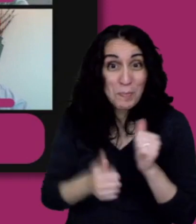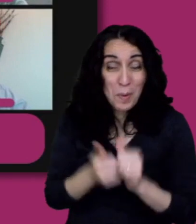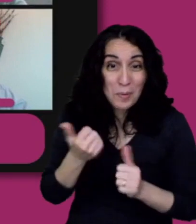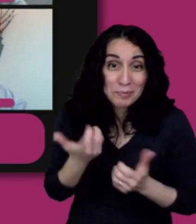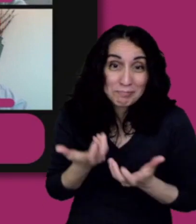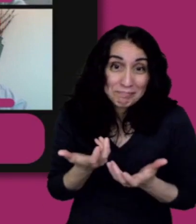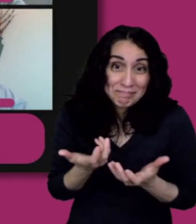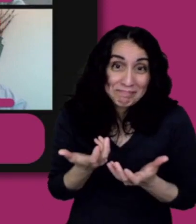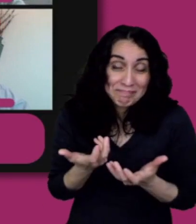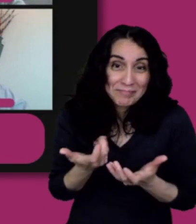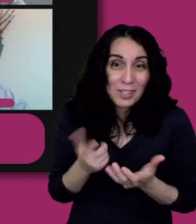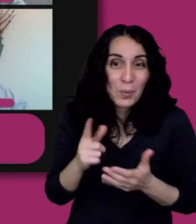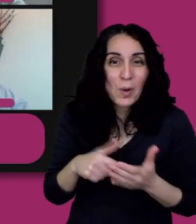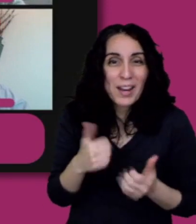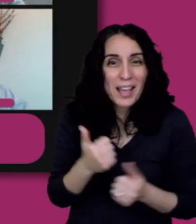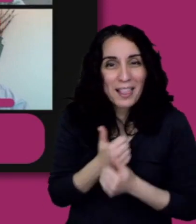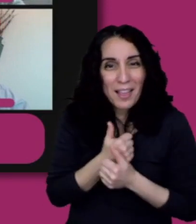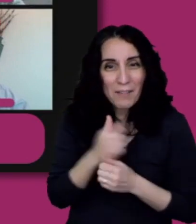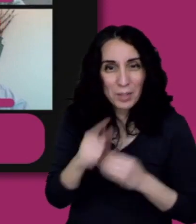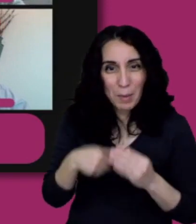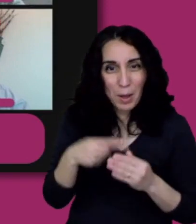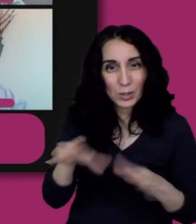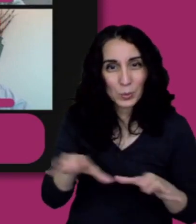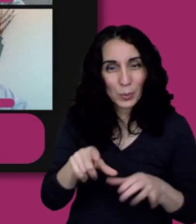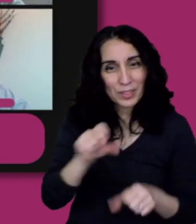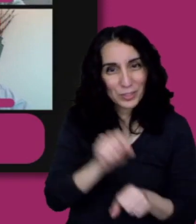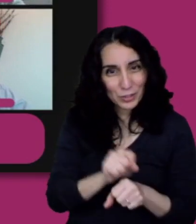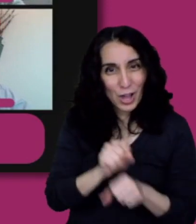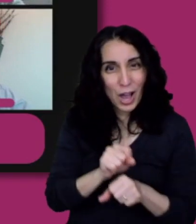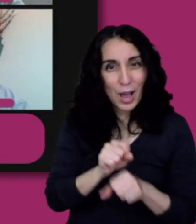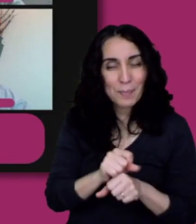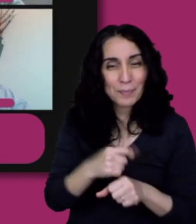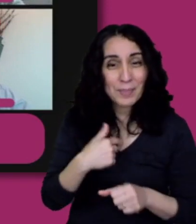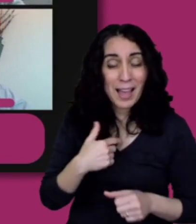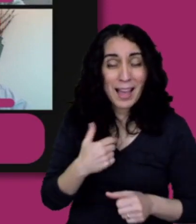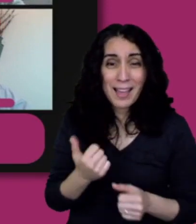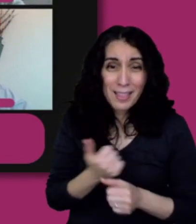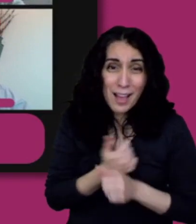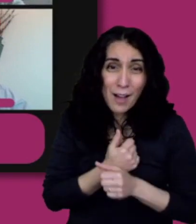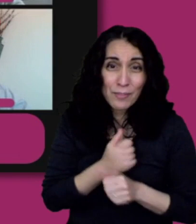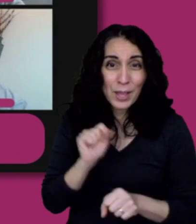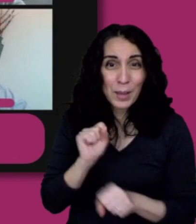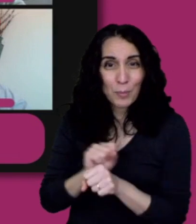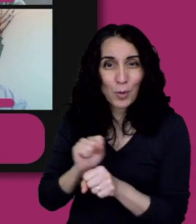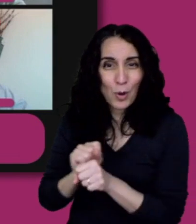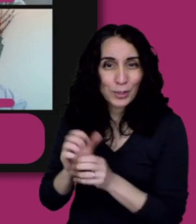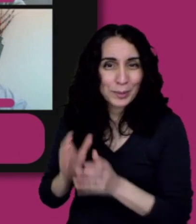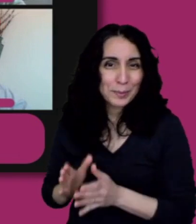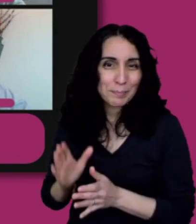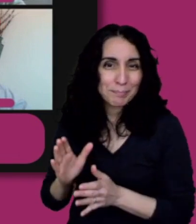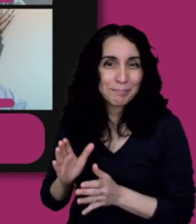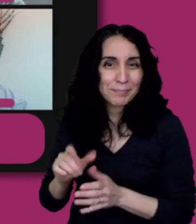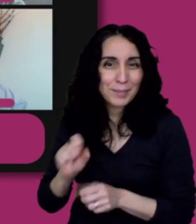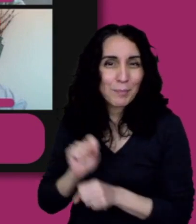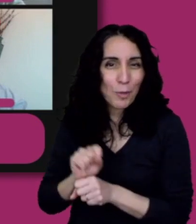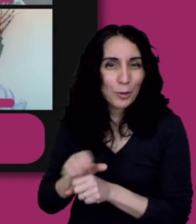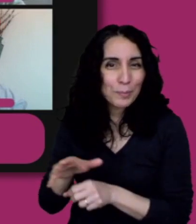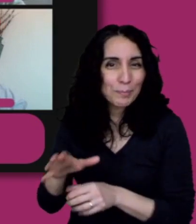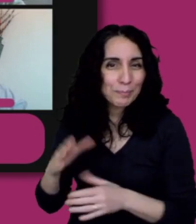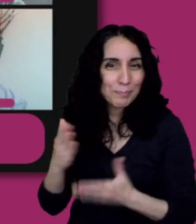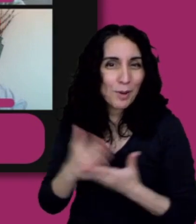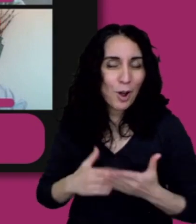anything was that, I learned, like I told you, what I loved about doing this job. What I actually love is the employee